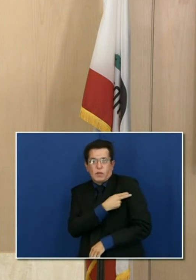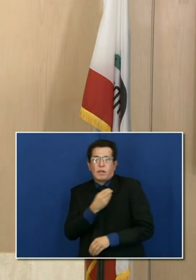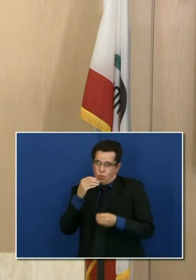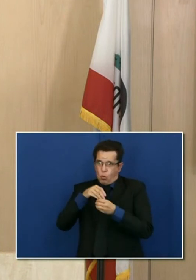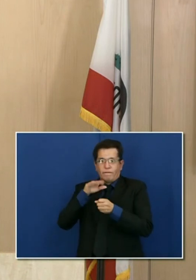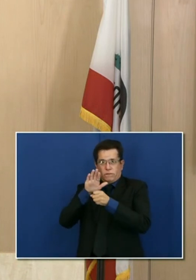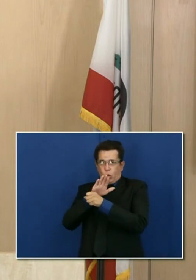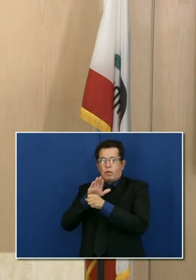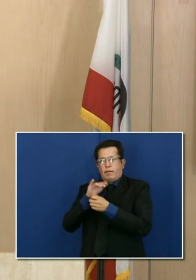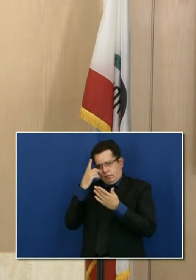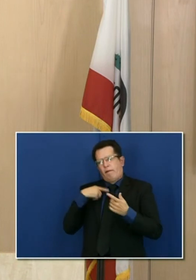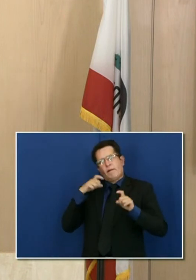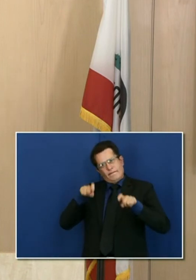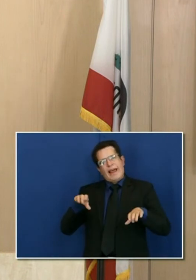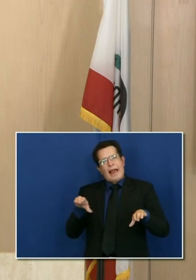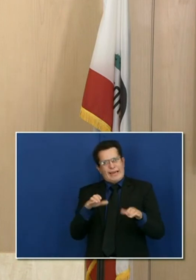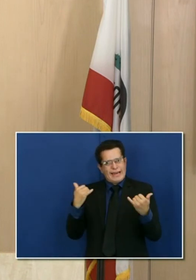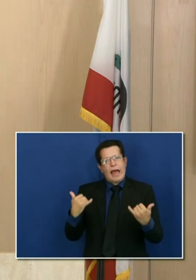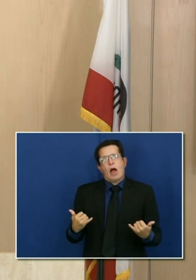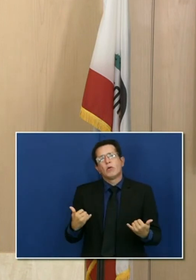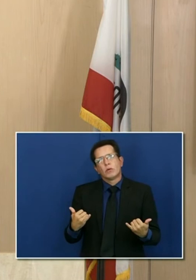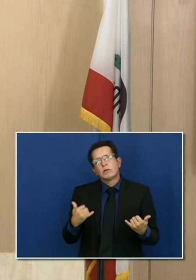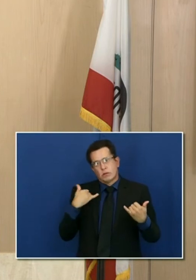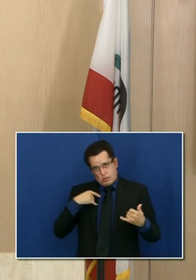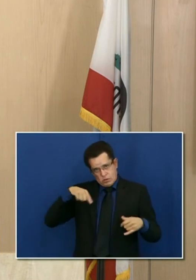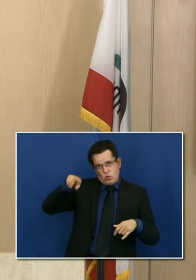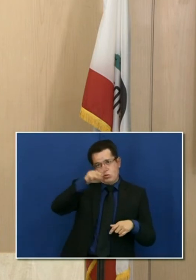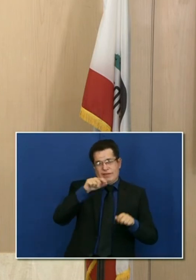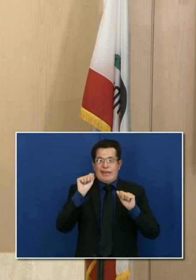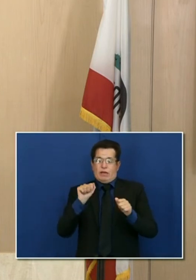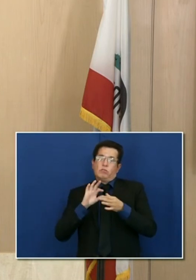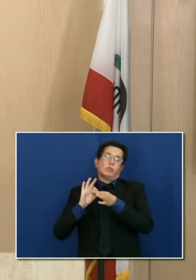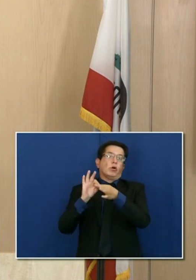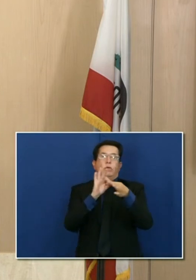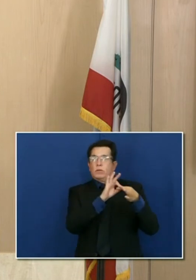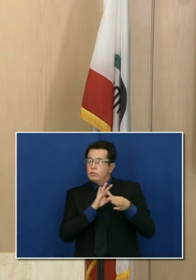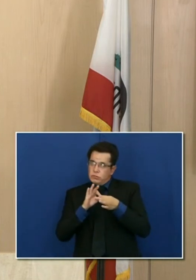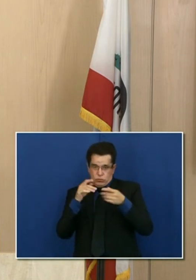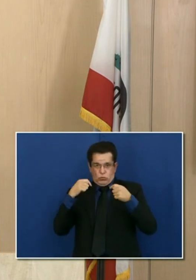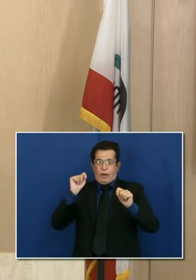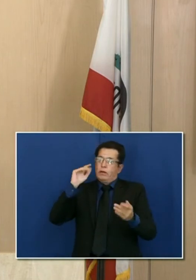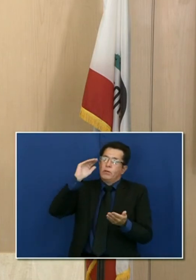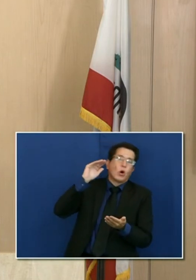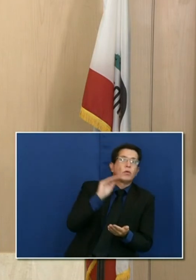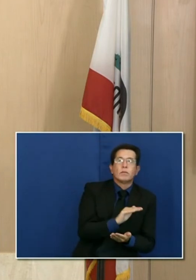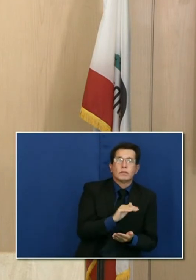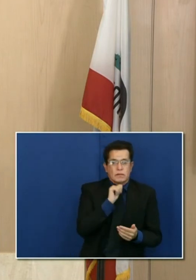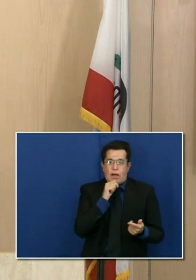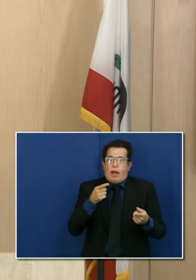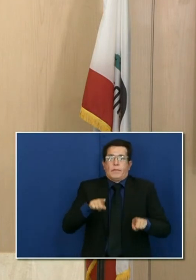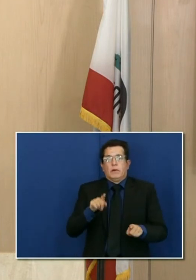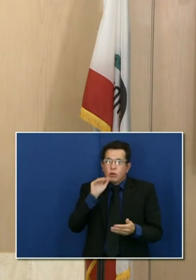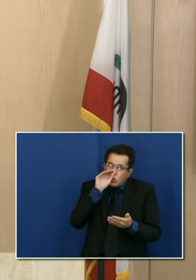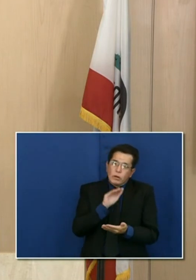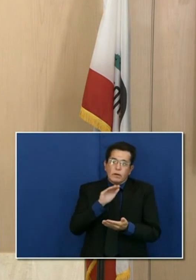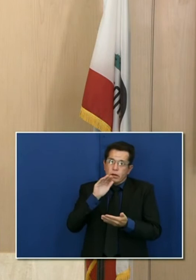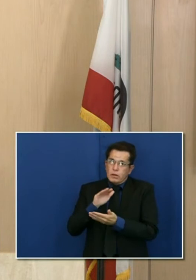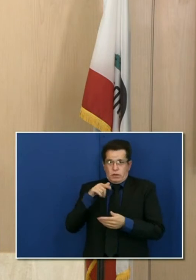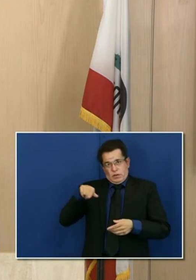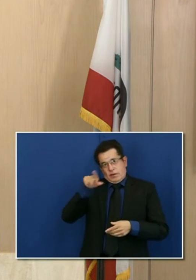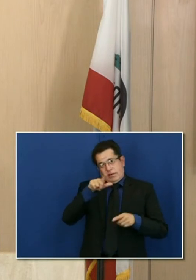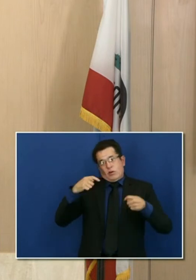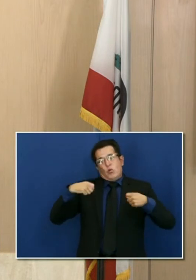take action now. Now is the time that we can come together as a community and reverse the trajectory. Now is the time when we can begin